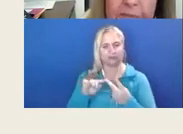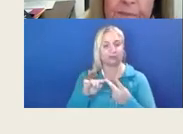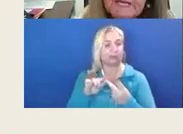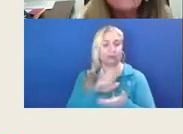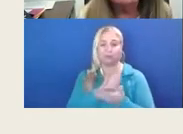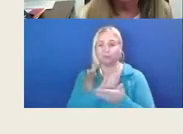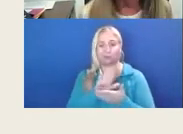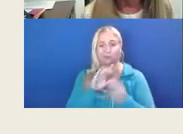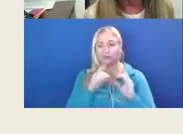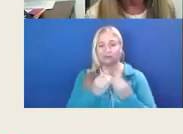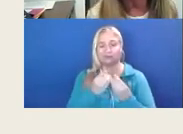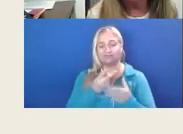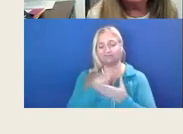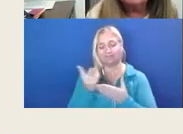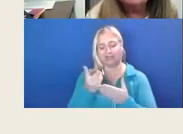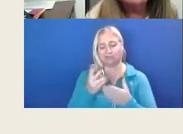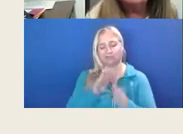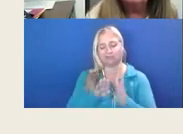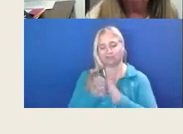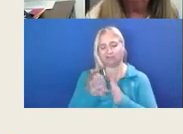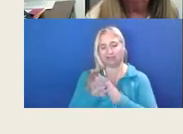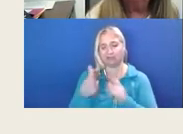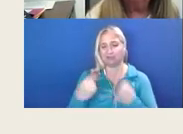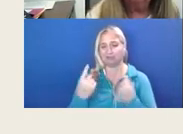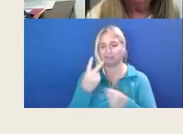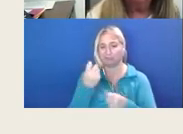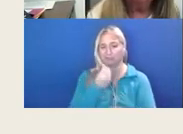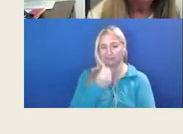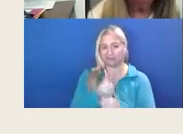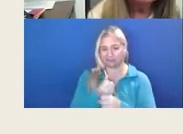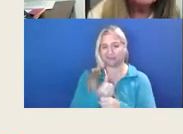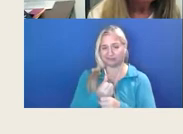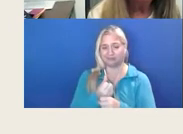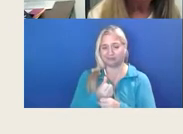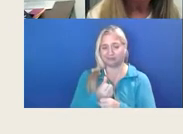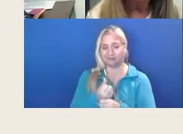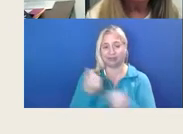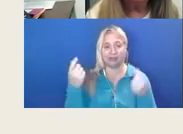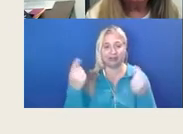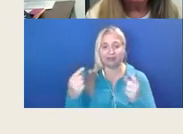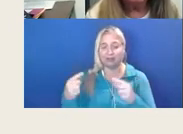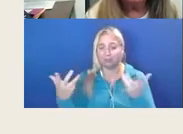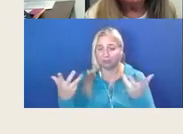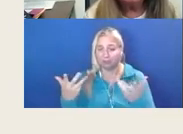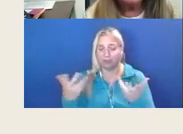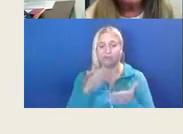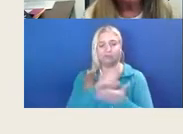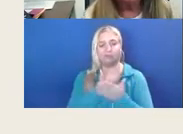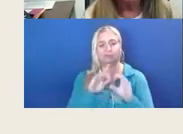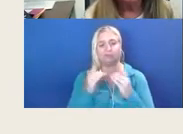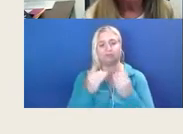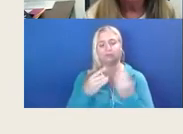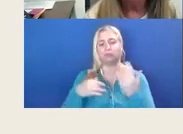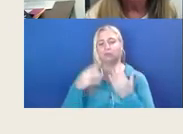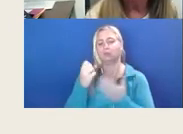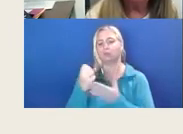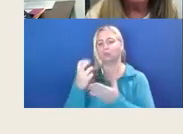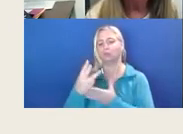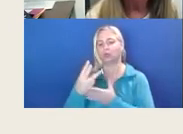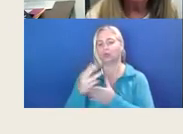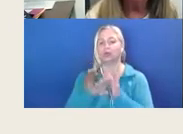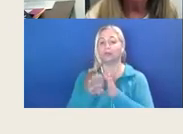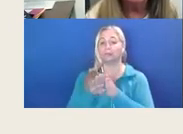develop these behavioral supports for 3 years. And what had happened is the school district social worker had developed